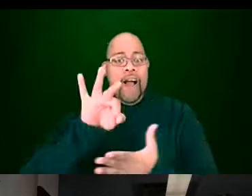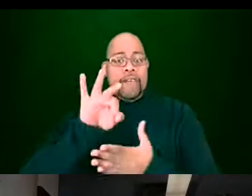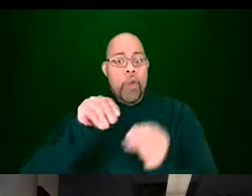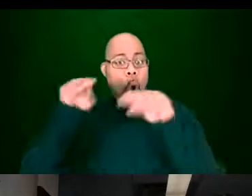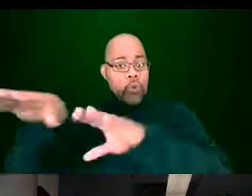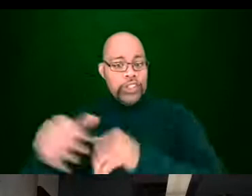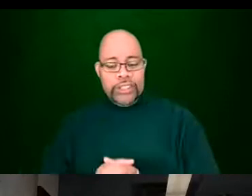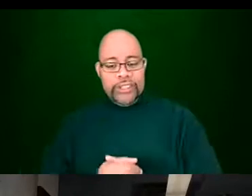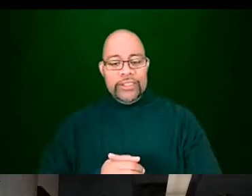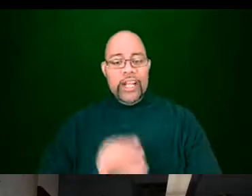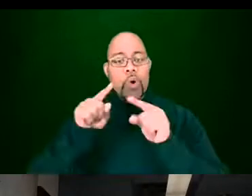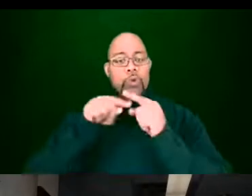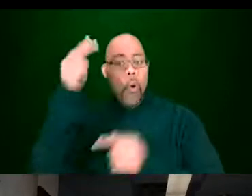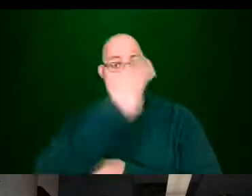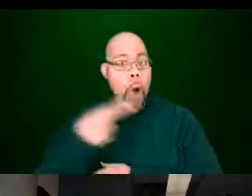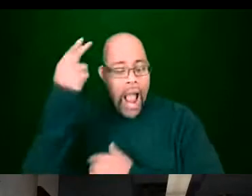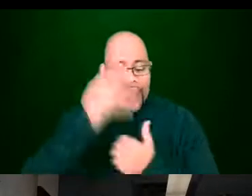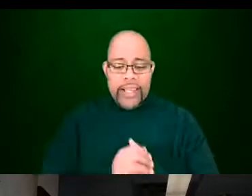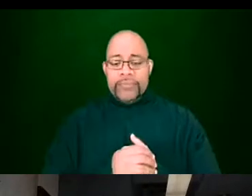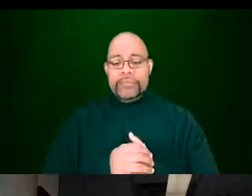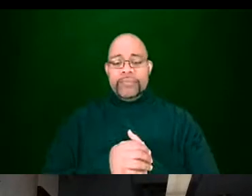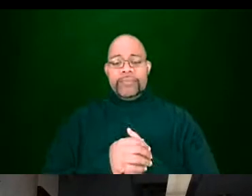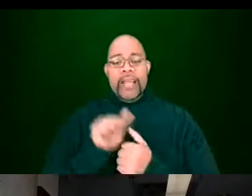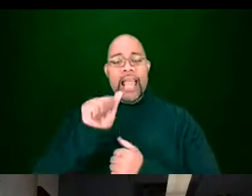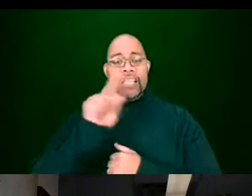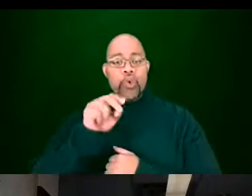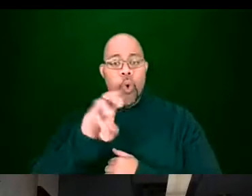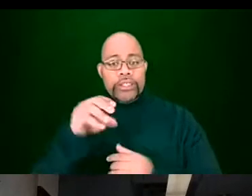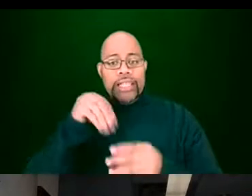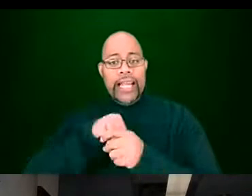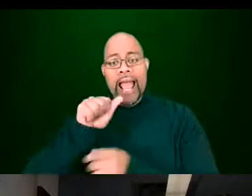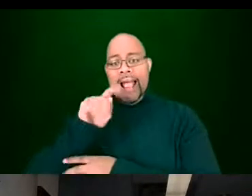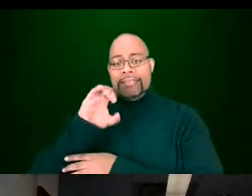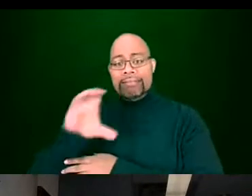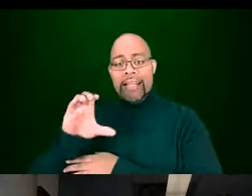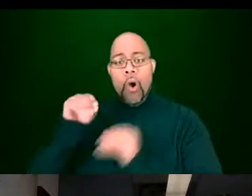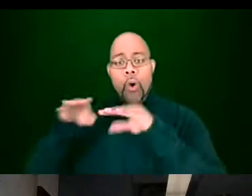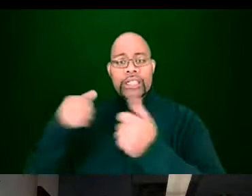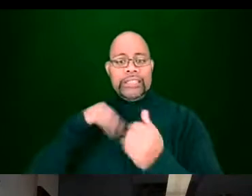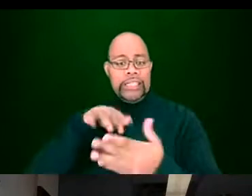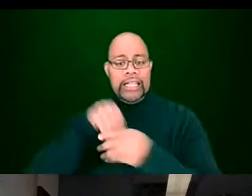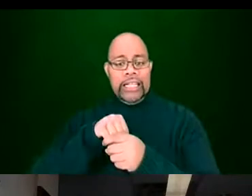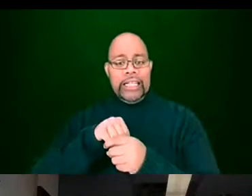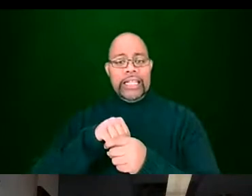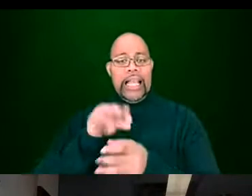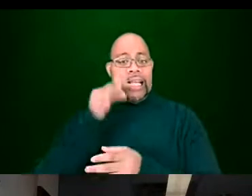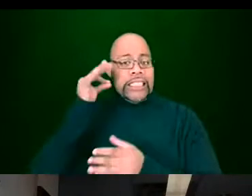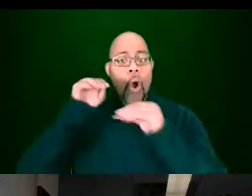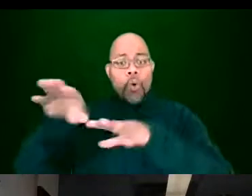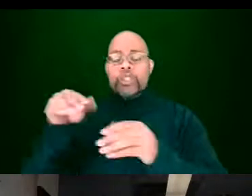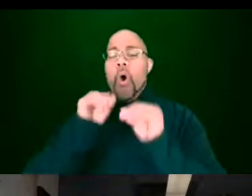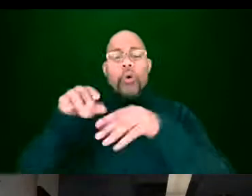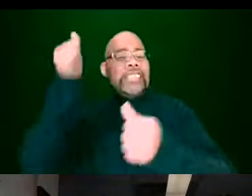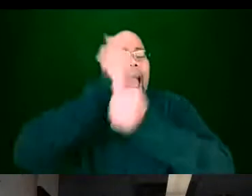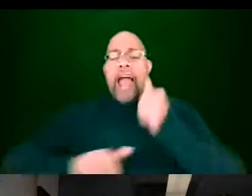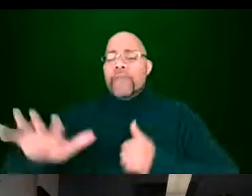Ocean. I got to go to Hawaii, the Azores over in the Atlantic Ocean. I got to study in the Indian Ocean. The ocean is